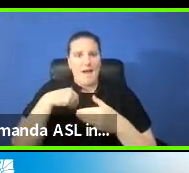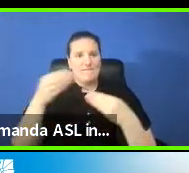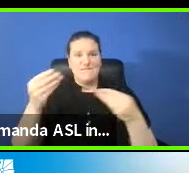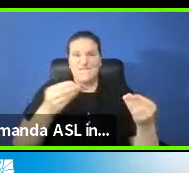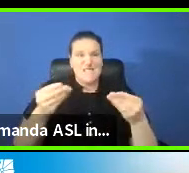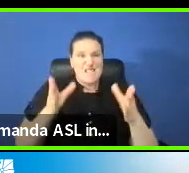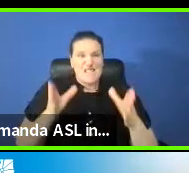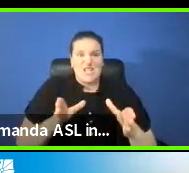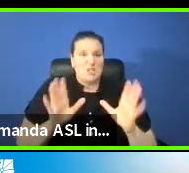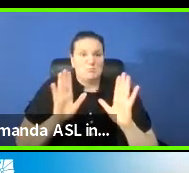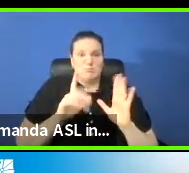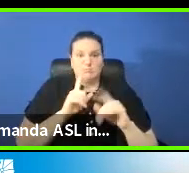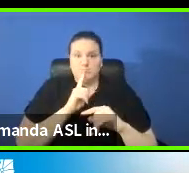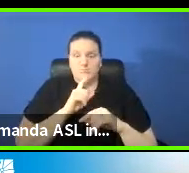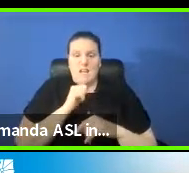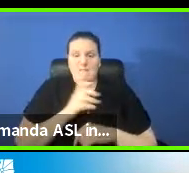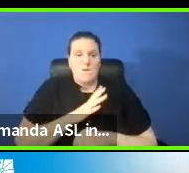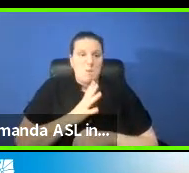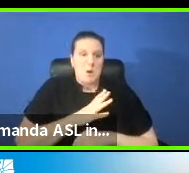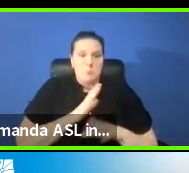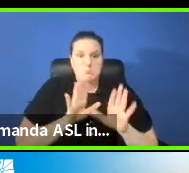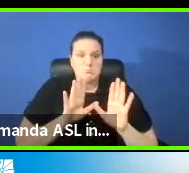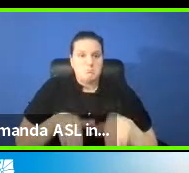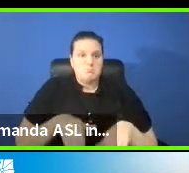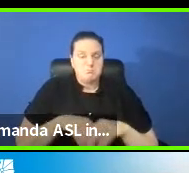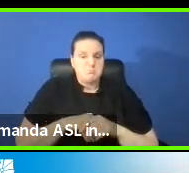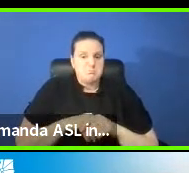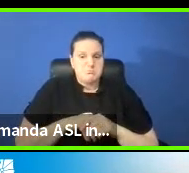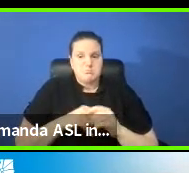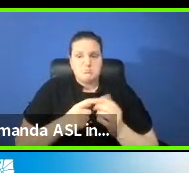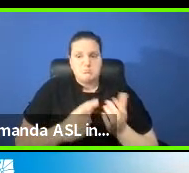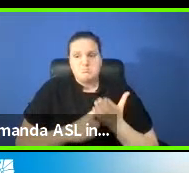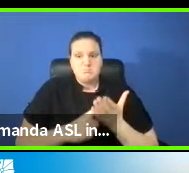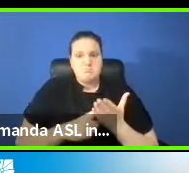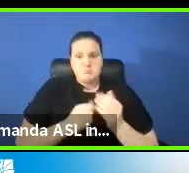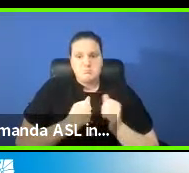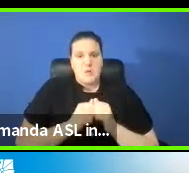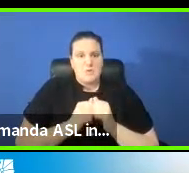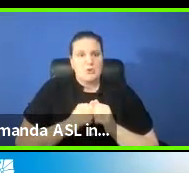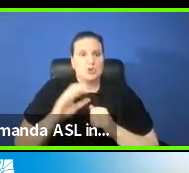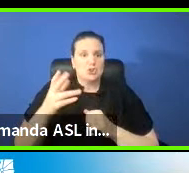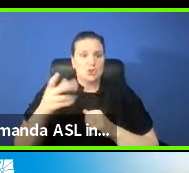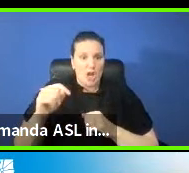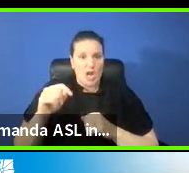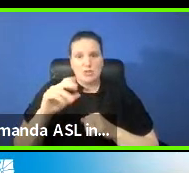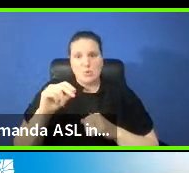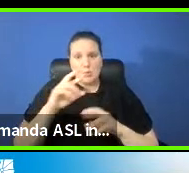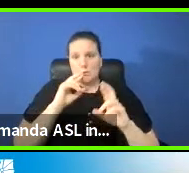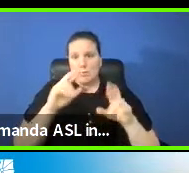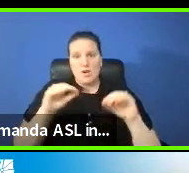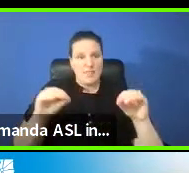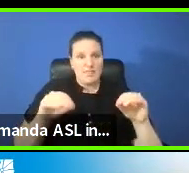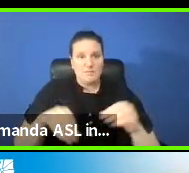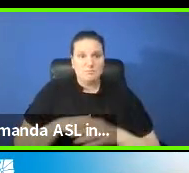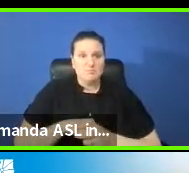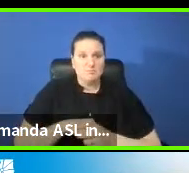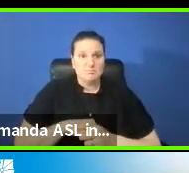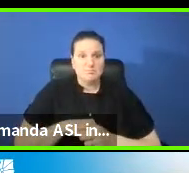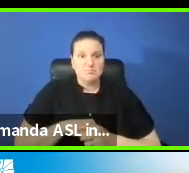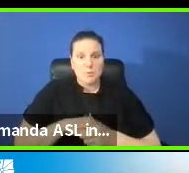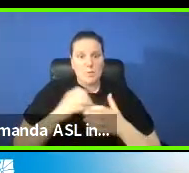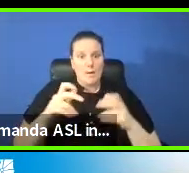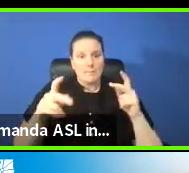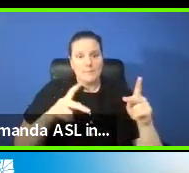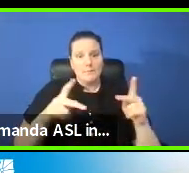just it's pretty informal. Just getting together and chatting, and no report out or anything. So we just want folks